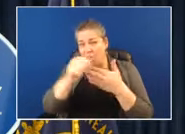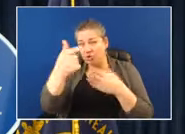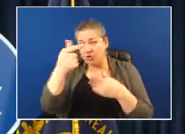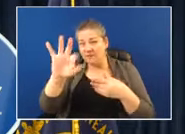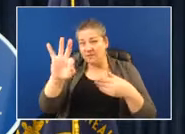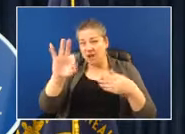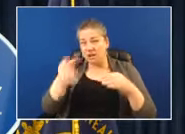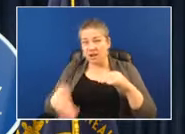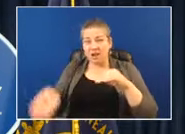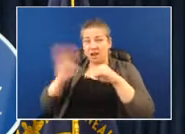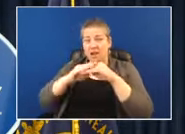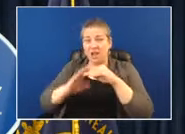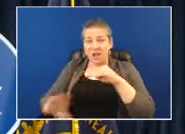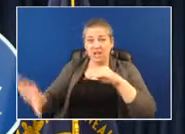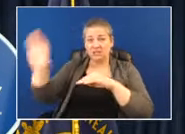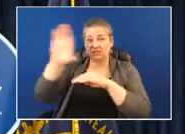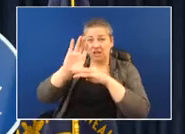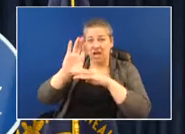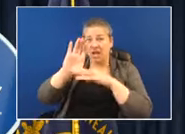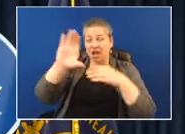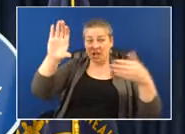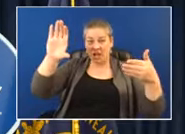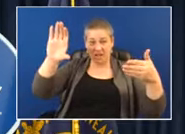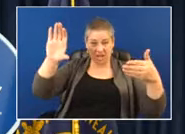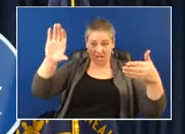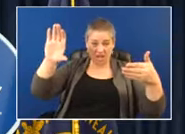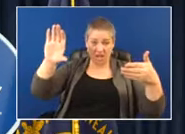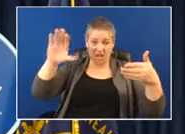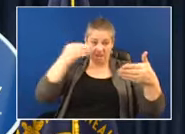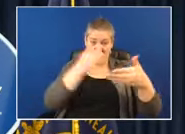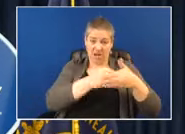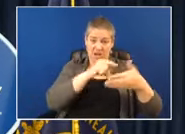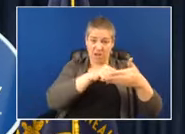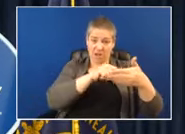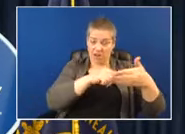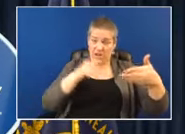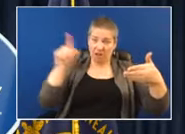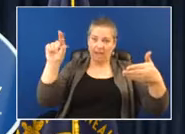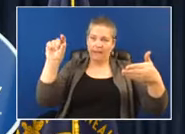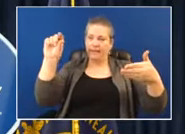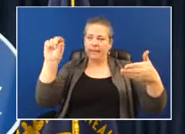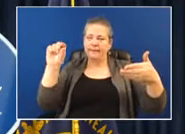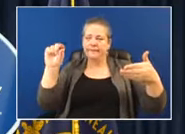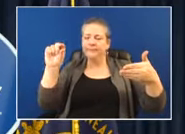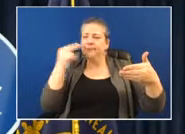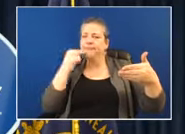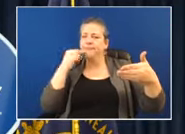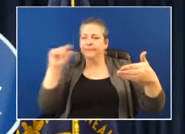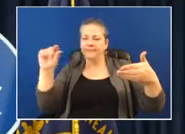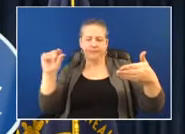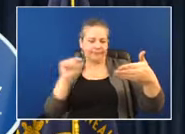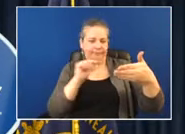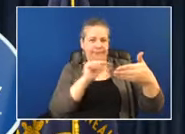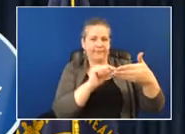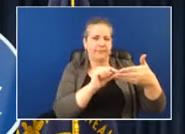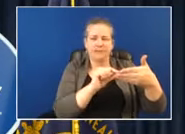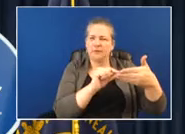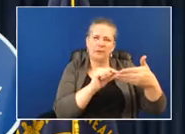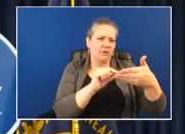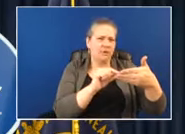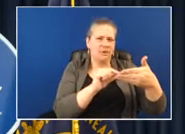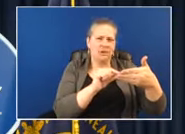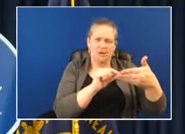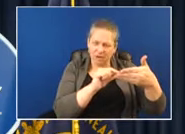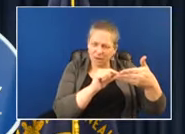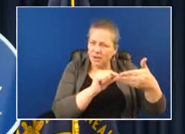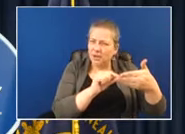before, what your priorities are aren't that you put some extra money into something. It's how much did you use from